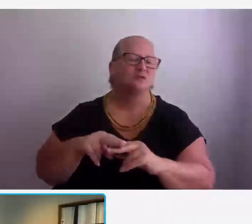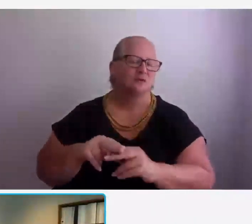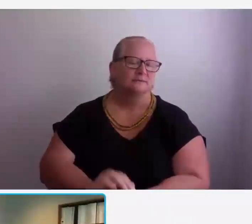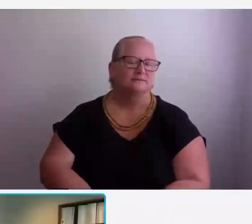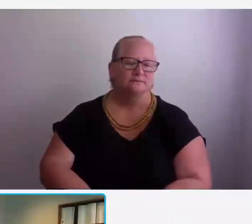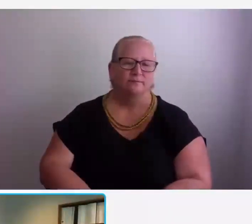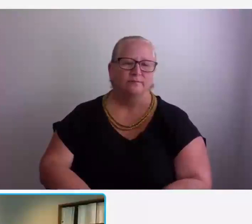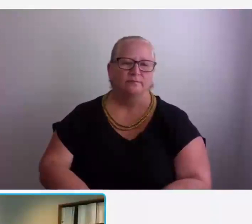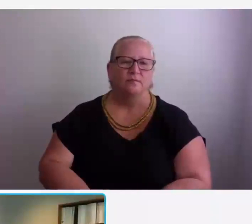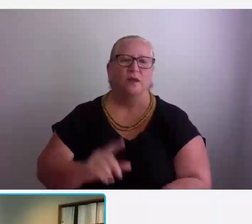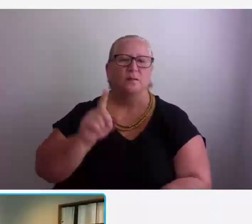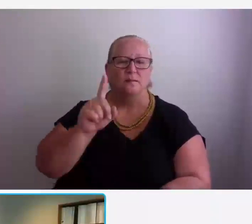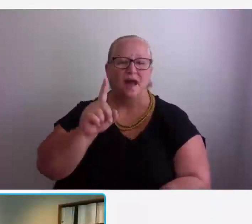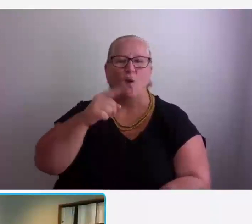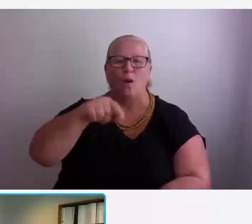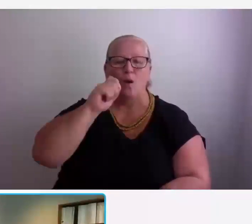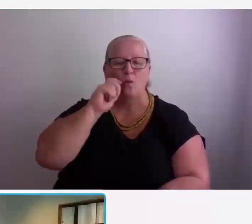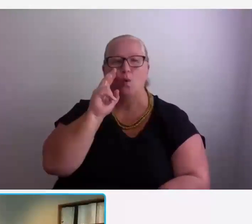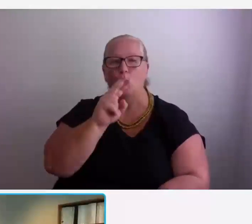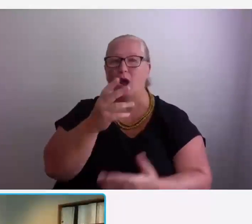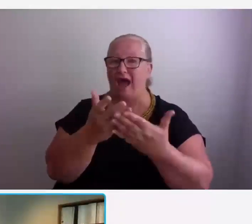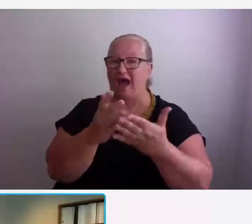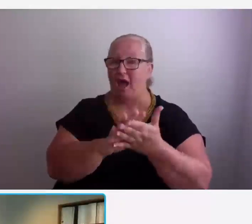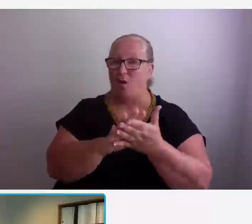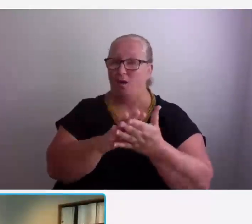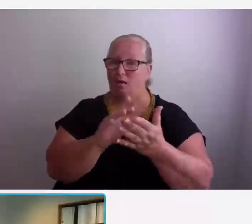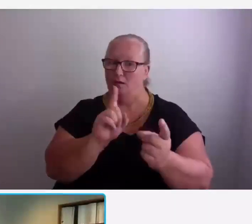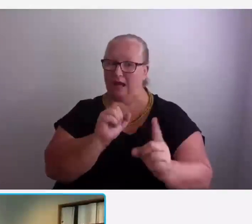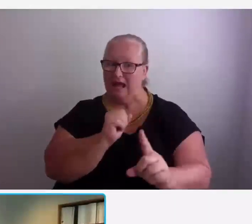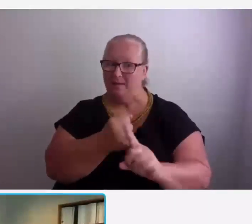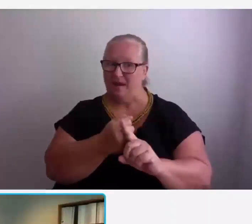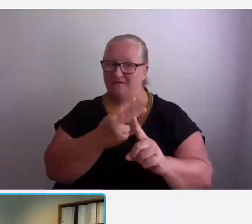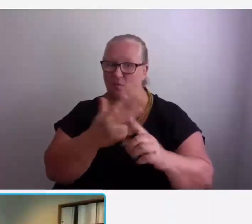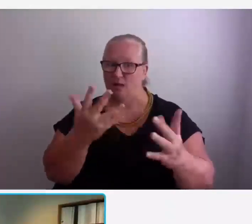but we will look to the impact of any changeover